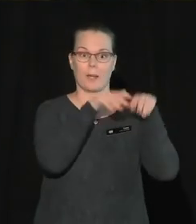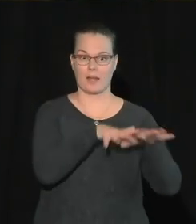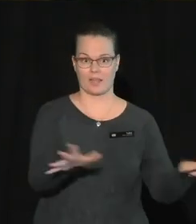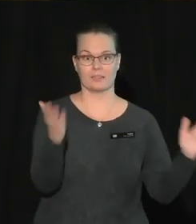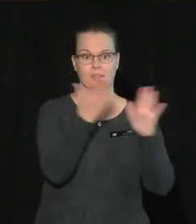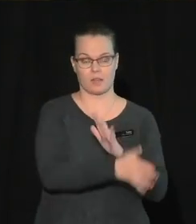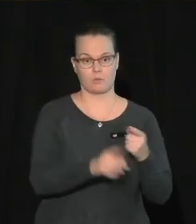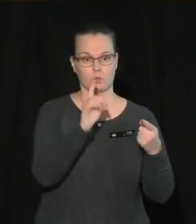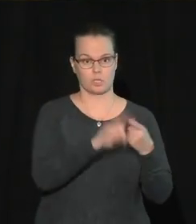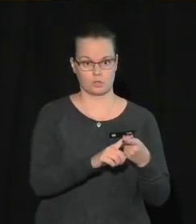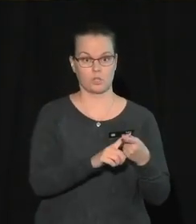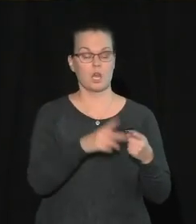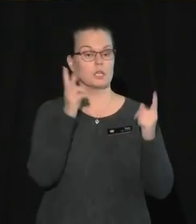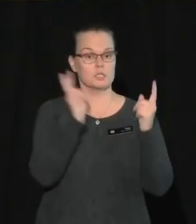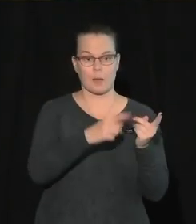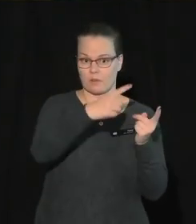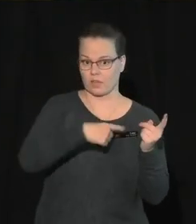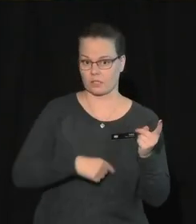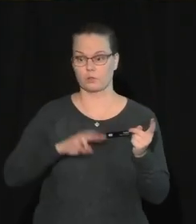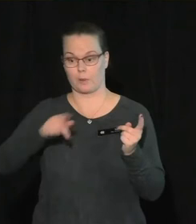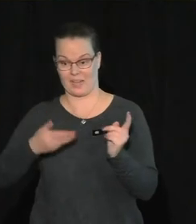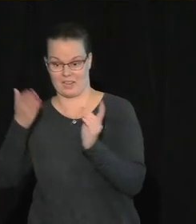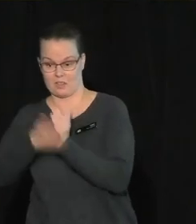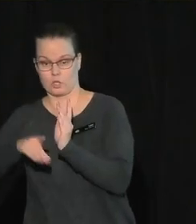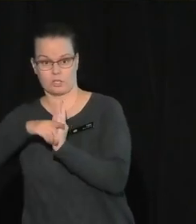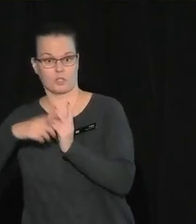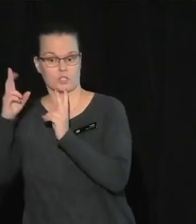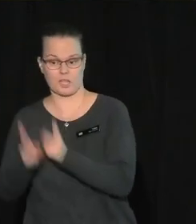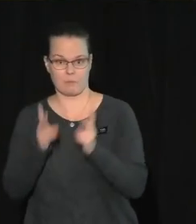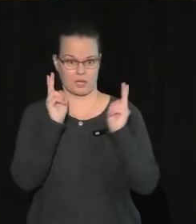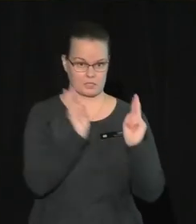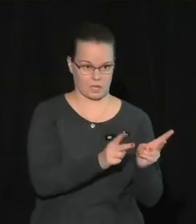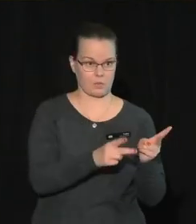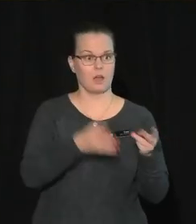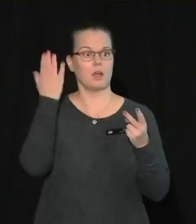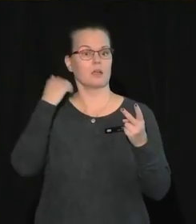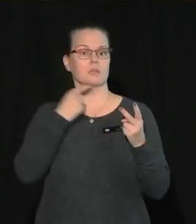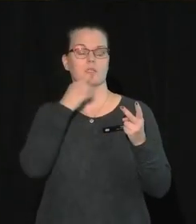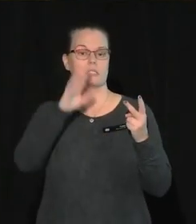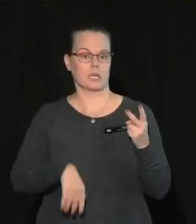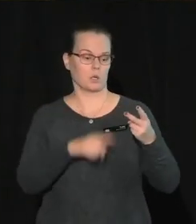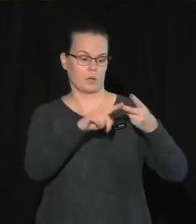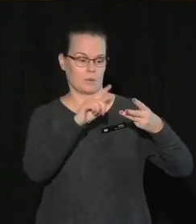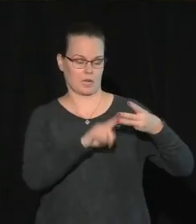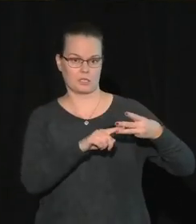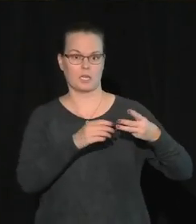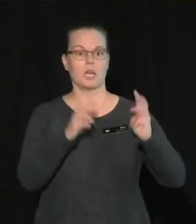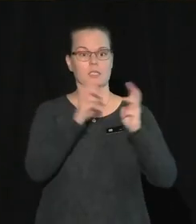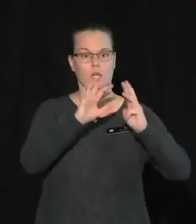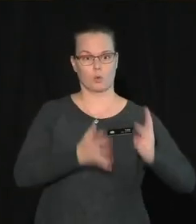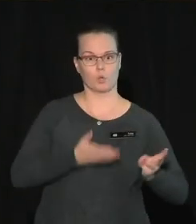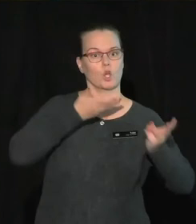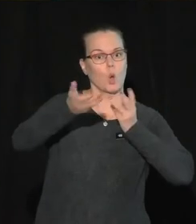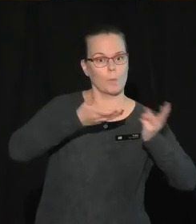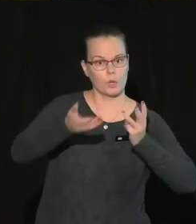for which we have exactly the same requirements, accessibility requirements. I mentioned already other two, the electronic communication